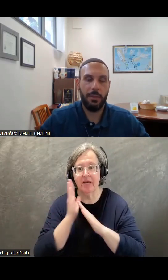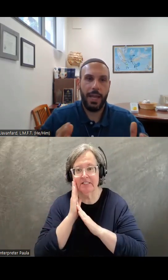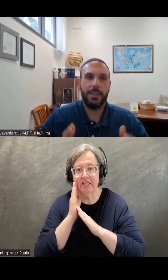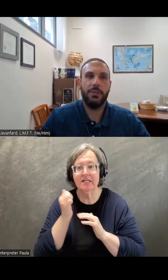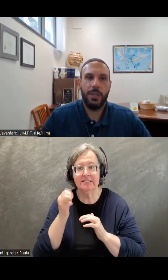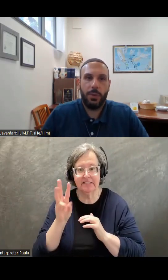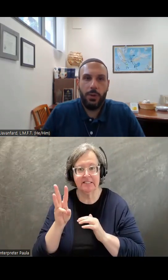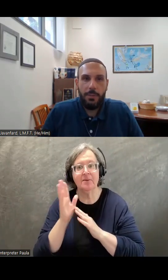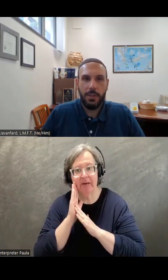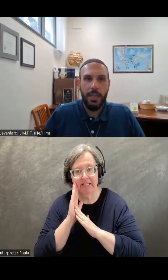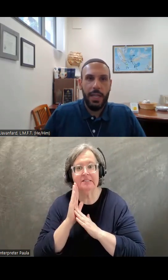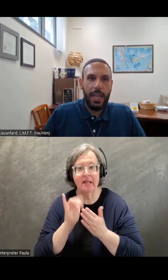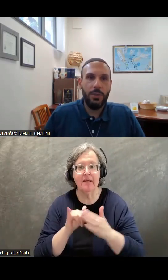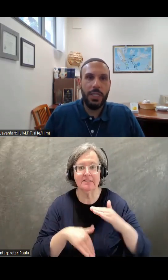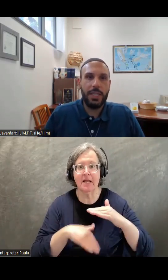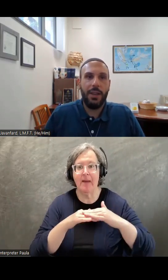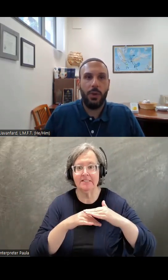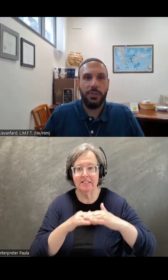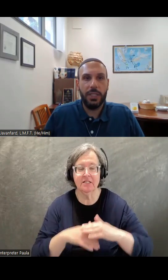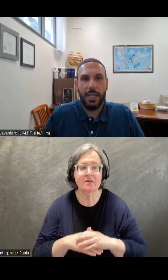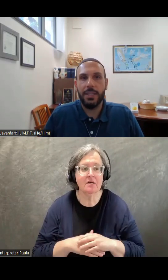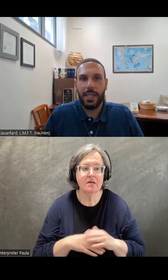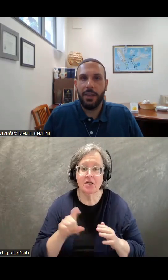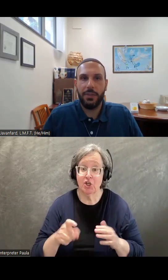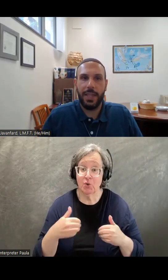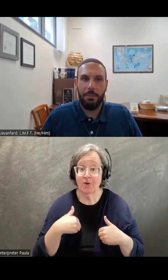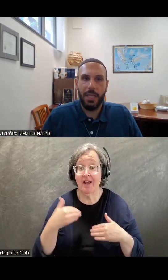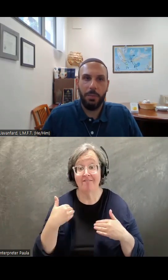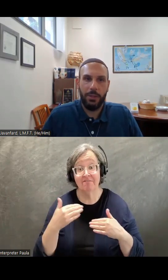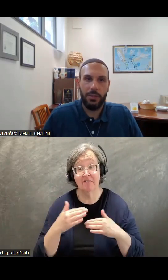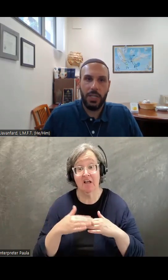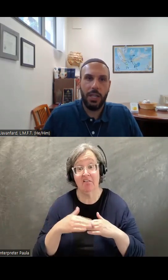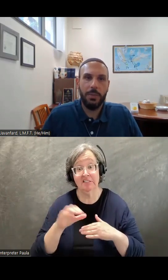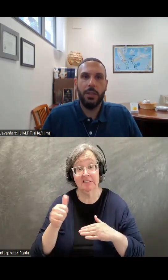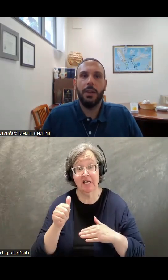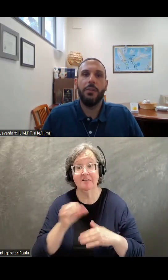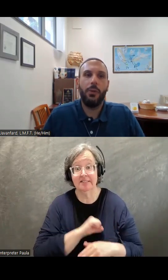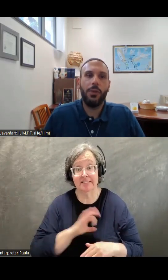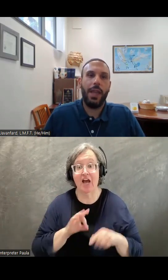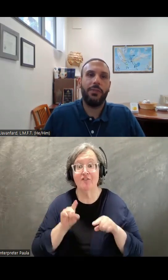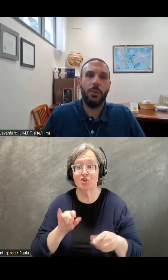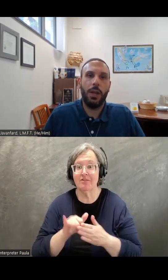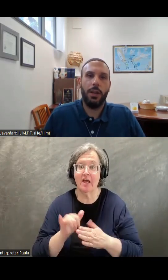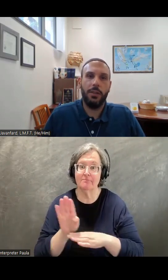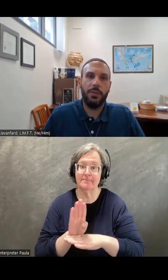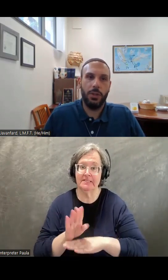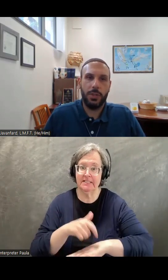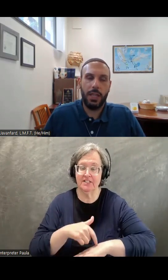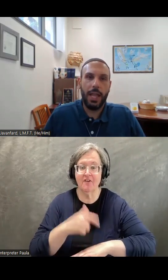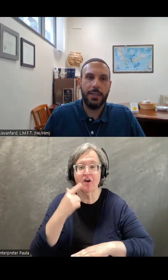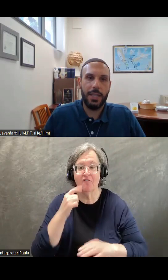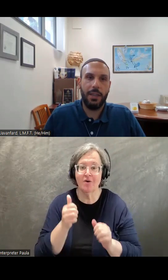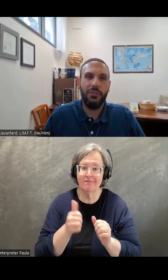would be the capacity for these programs. And you would need to have roughly 10 staff in that peak period of time for every one of